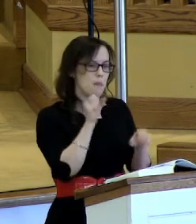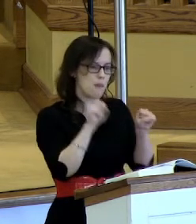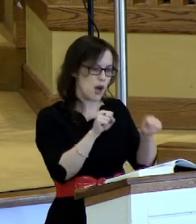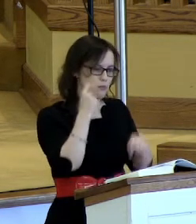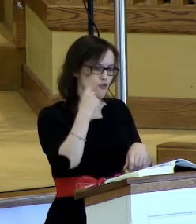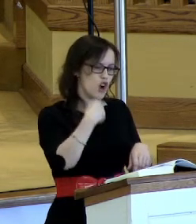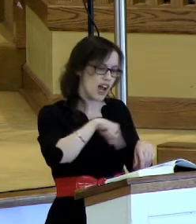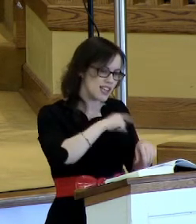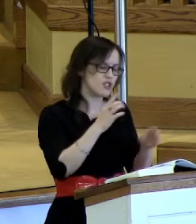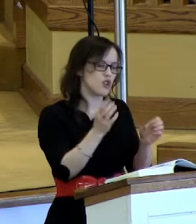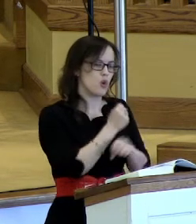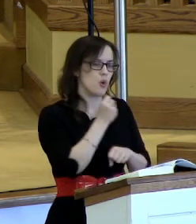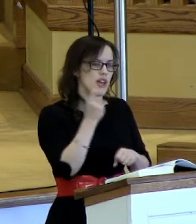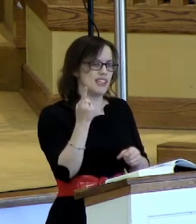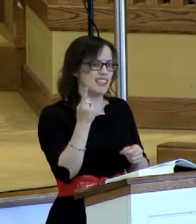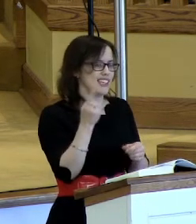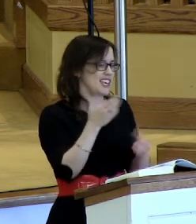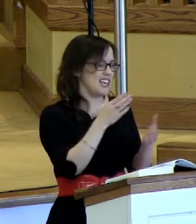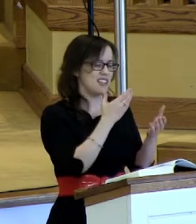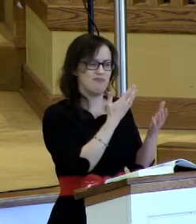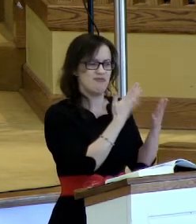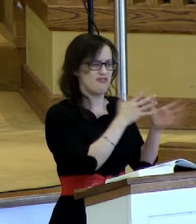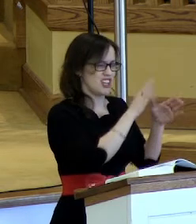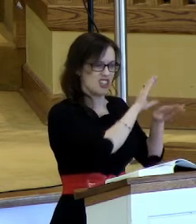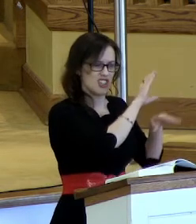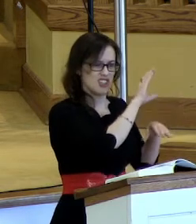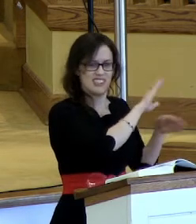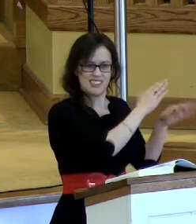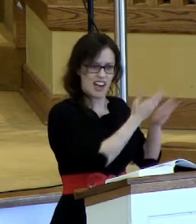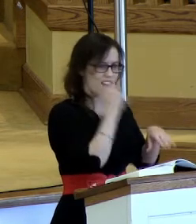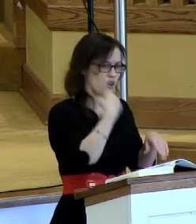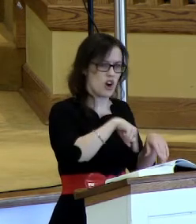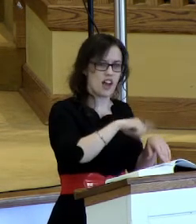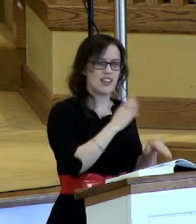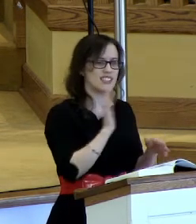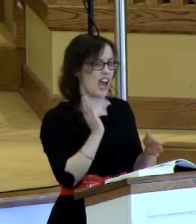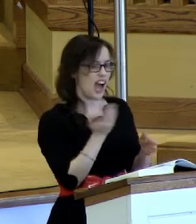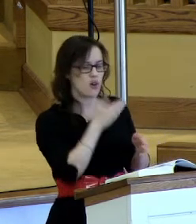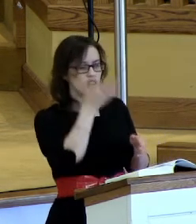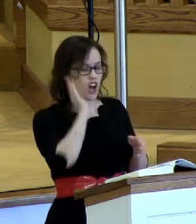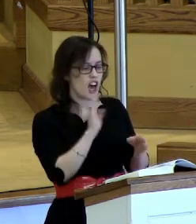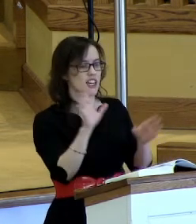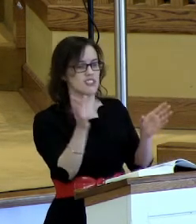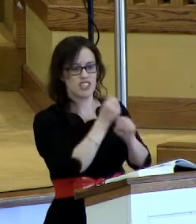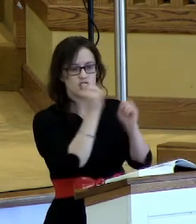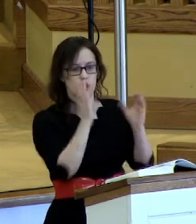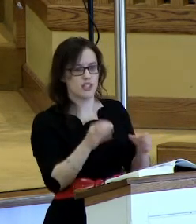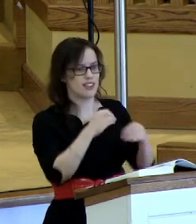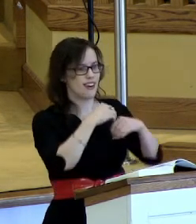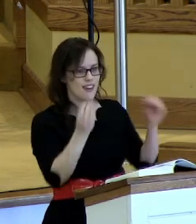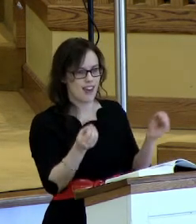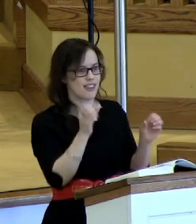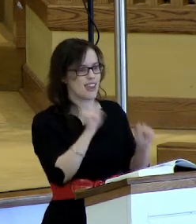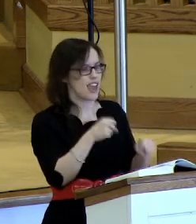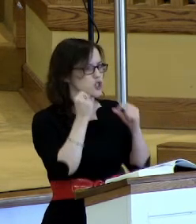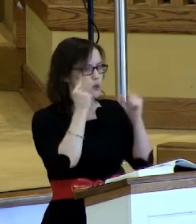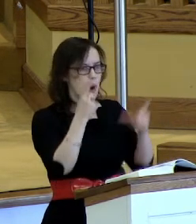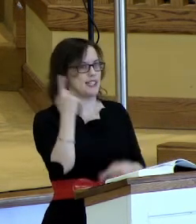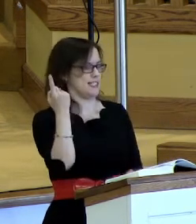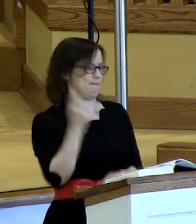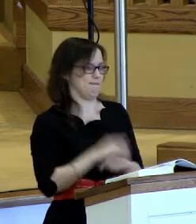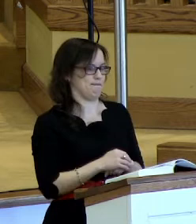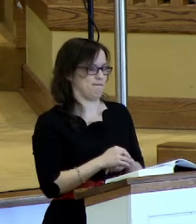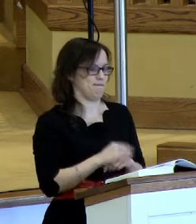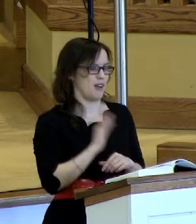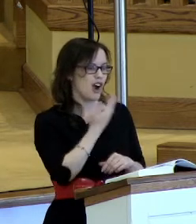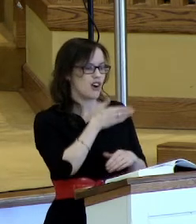his task. We are on the winning side. Our God is victorious, and nothing catches him by surprise.